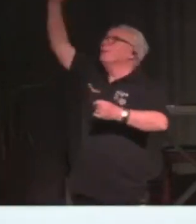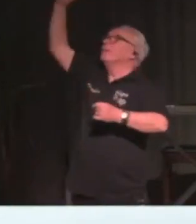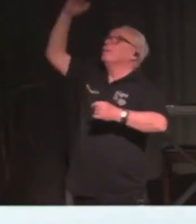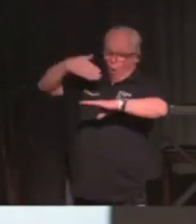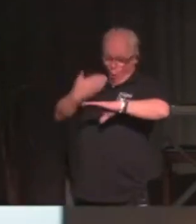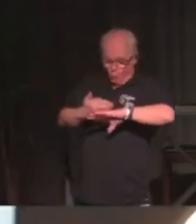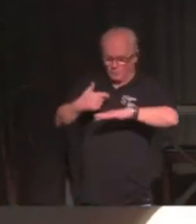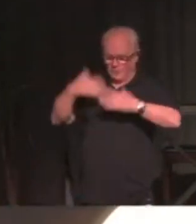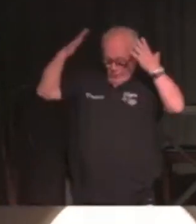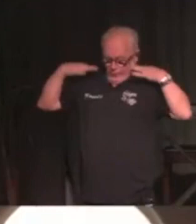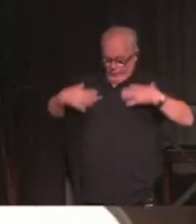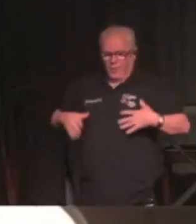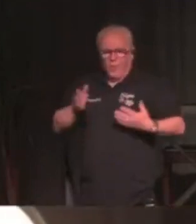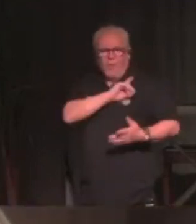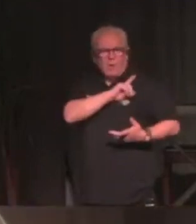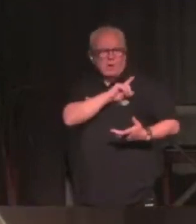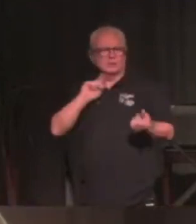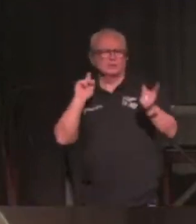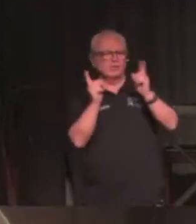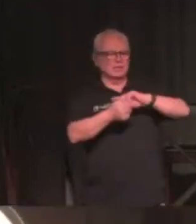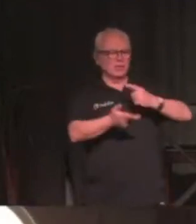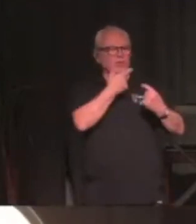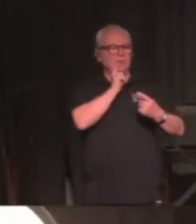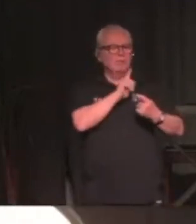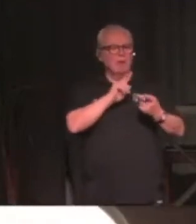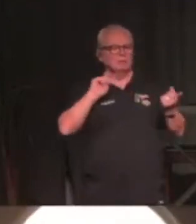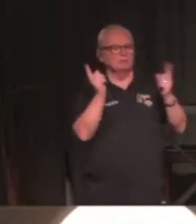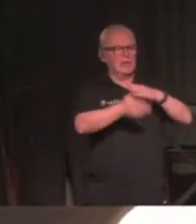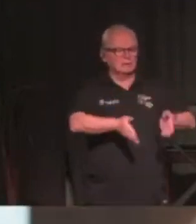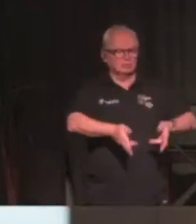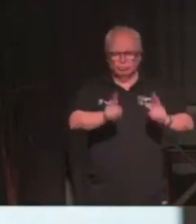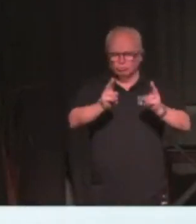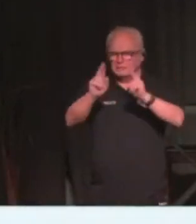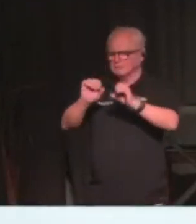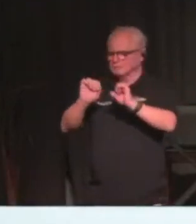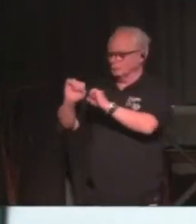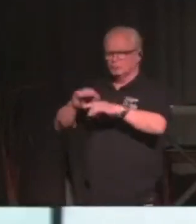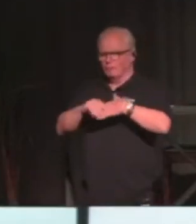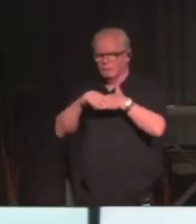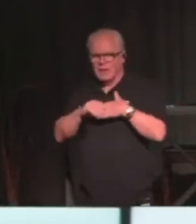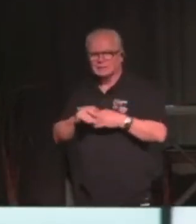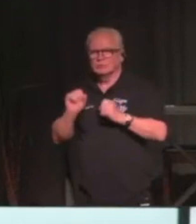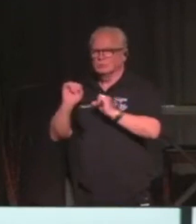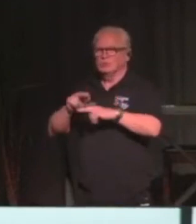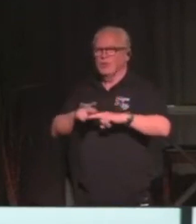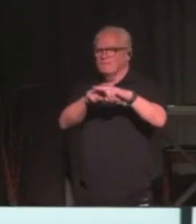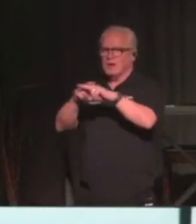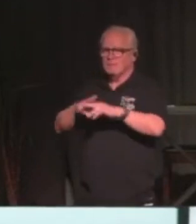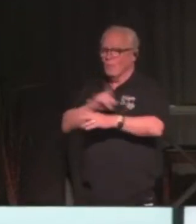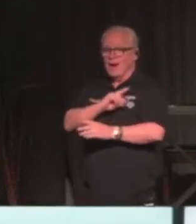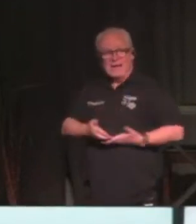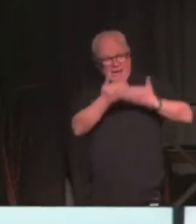the transformation of your streets, for the transformation of your friends and of your family, because you've been given power.